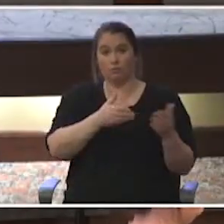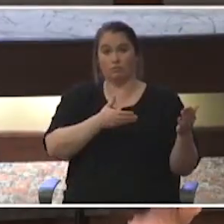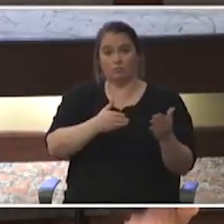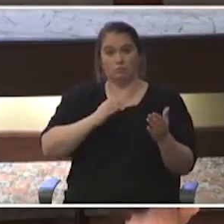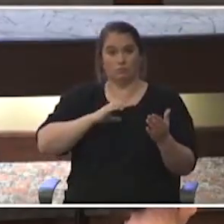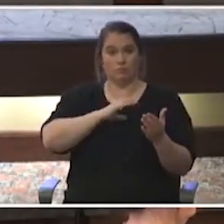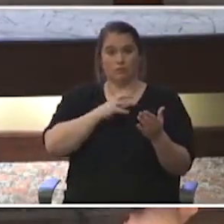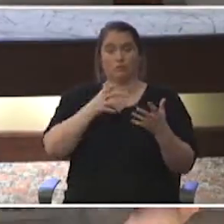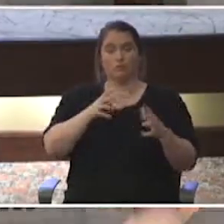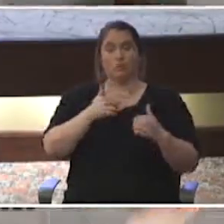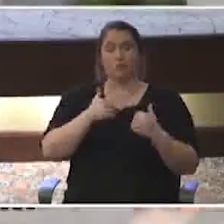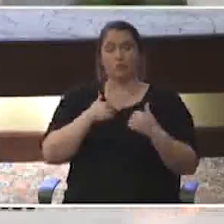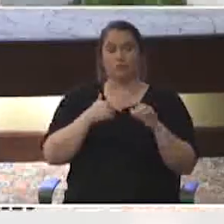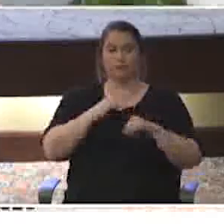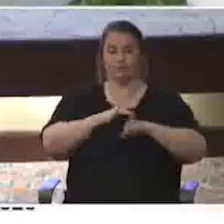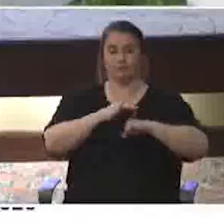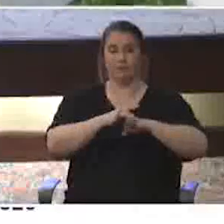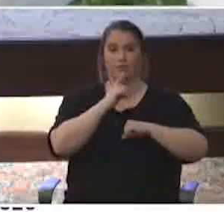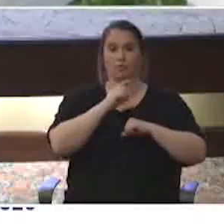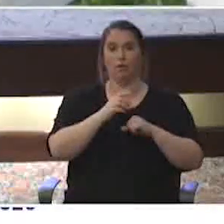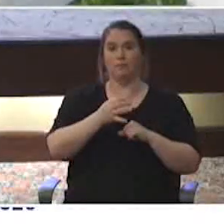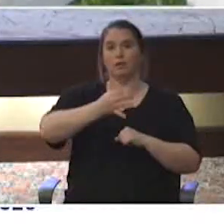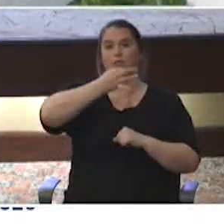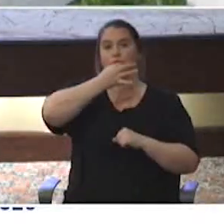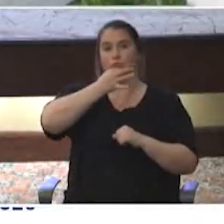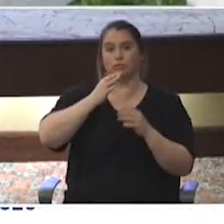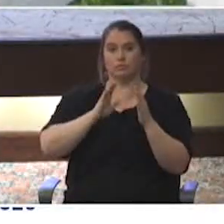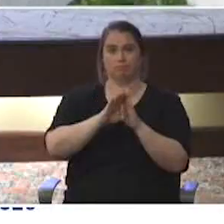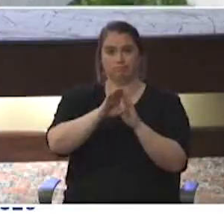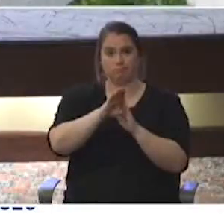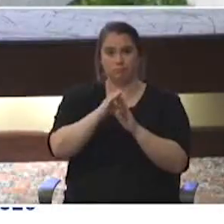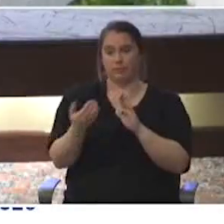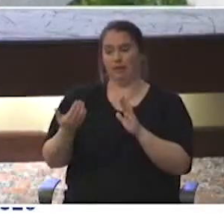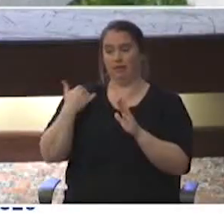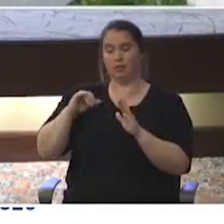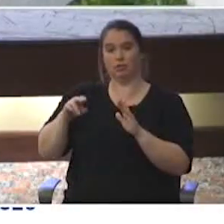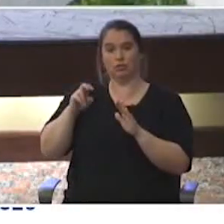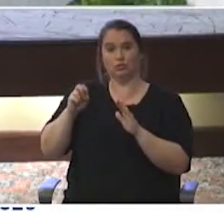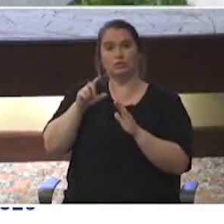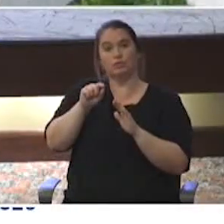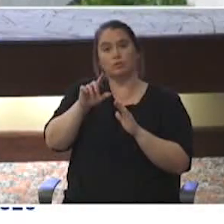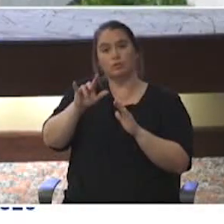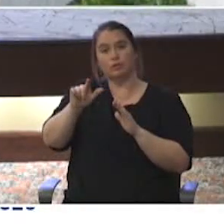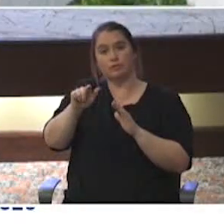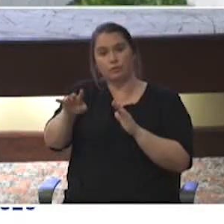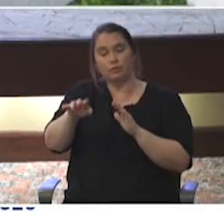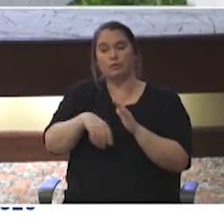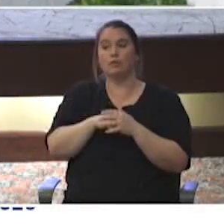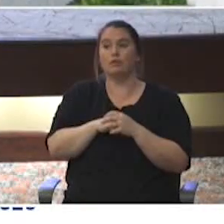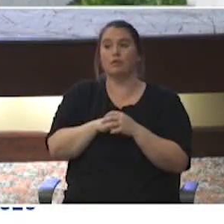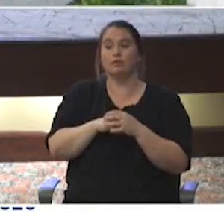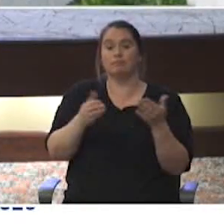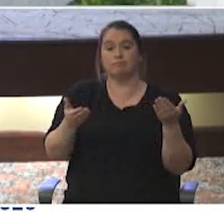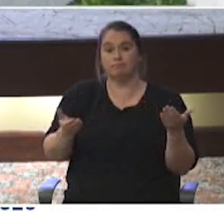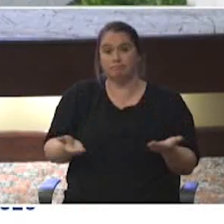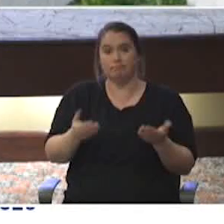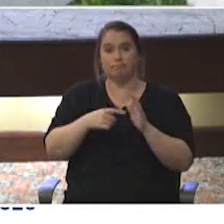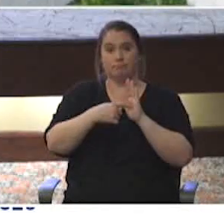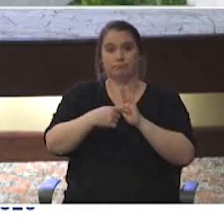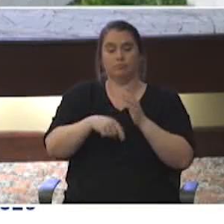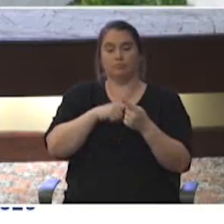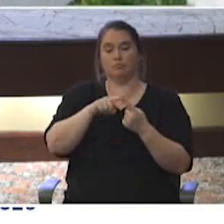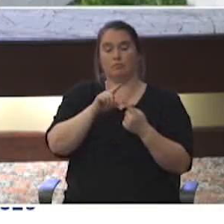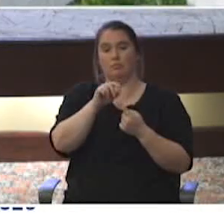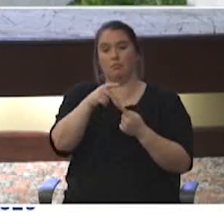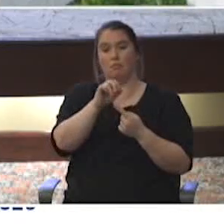draft Downtown Waco Master Development Strategic Roadmap in June of 2024. Our presenting team includes Tom Balk, Director of